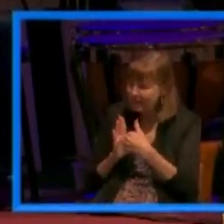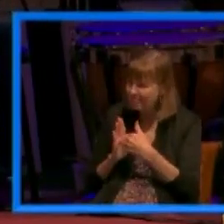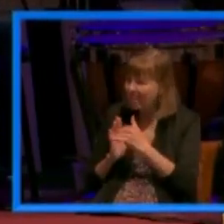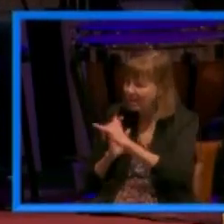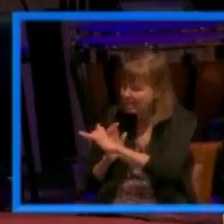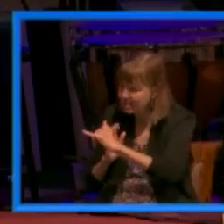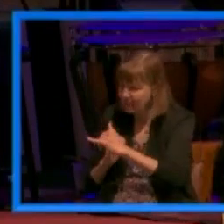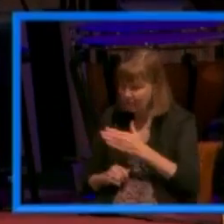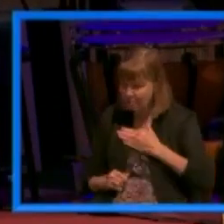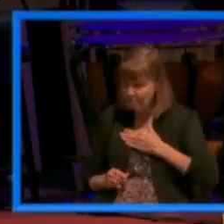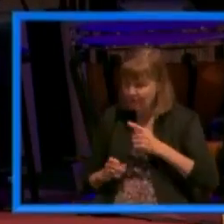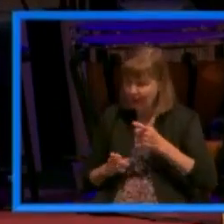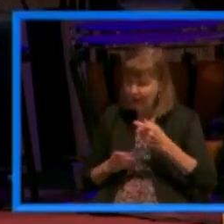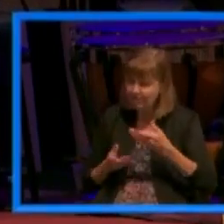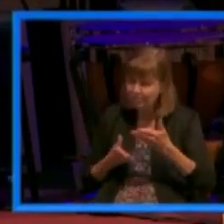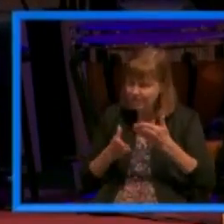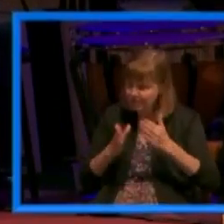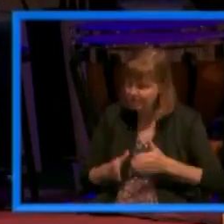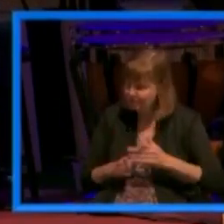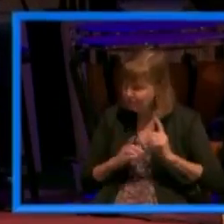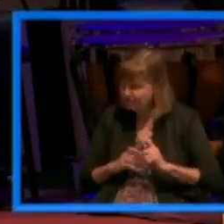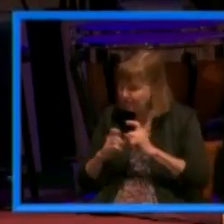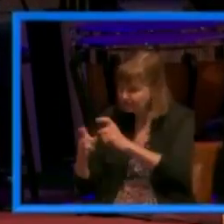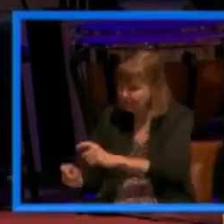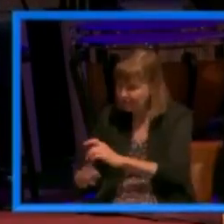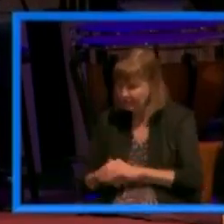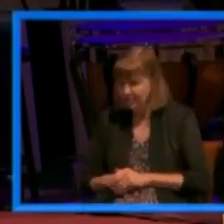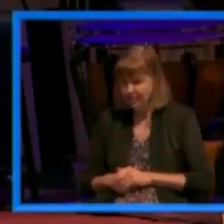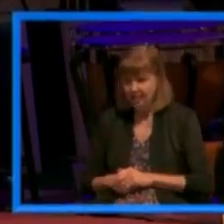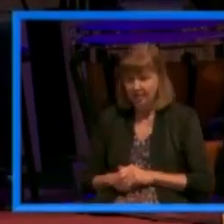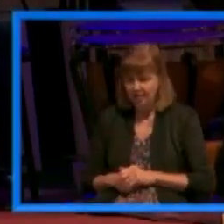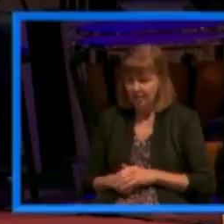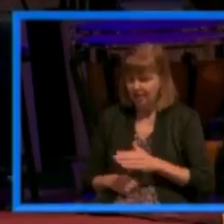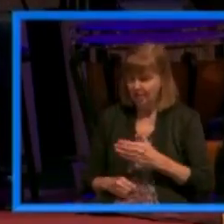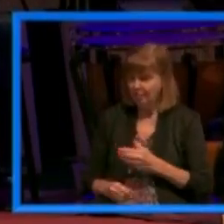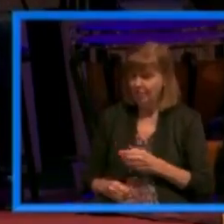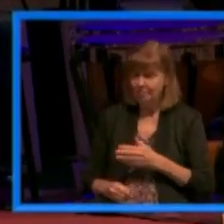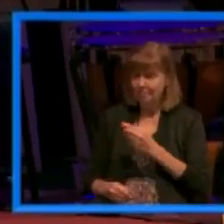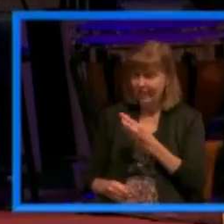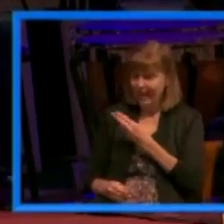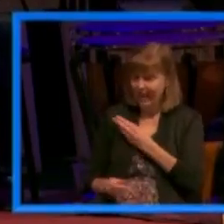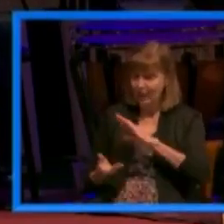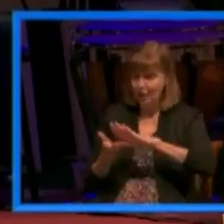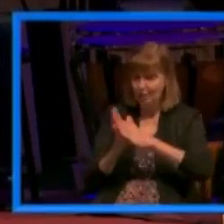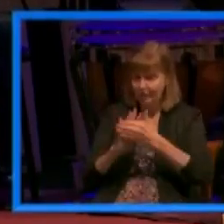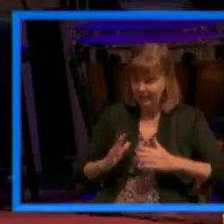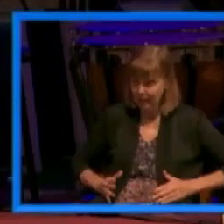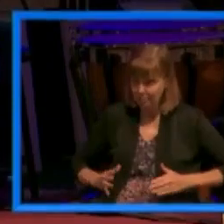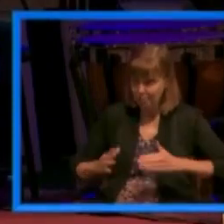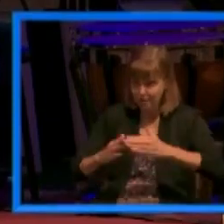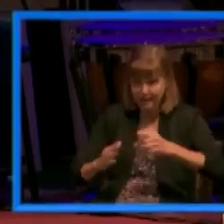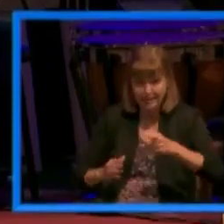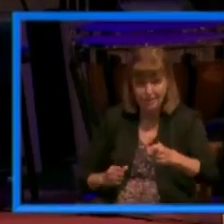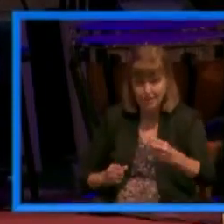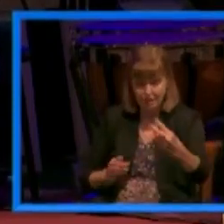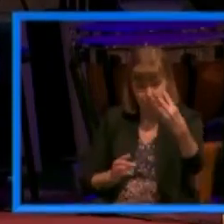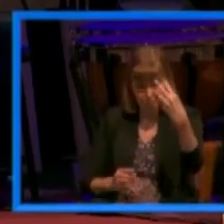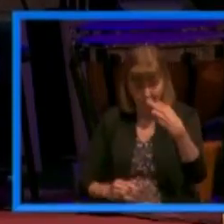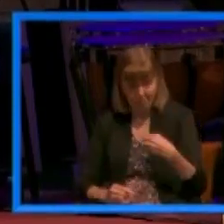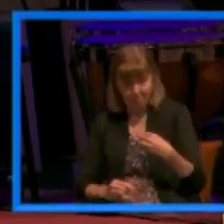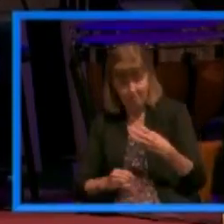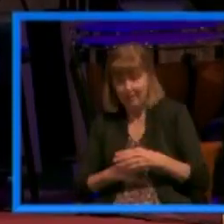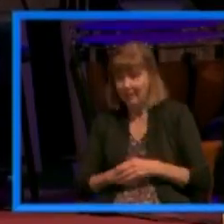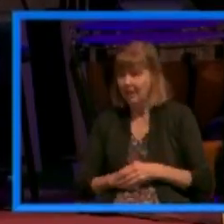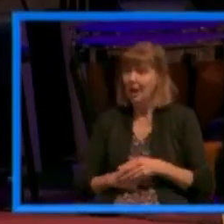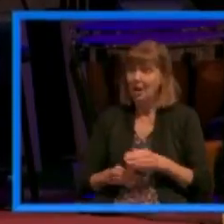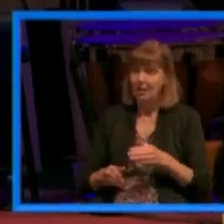embrace, and when she saw that she had conceived, she looked down on me with contempt. May the Lord judge between you and me. But Abram